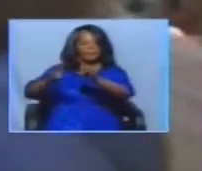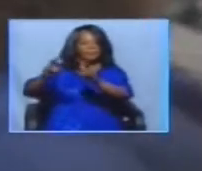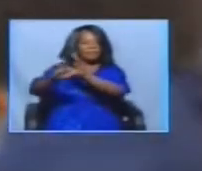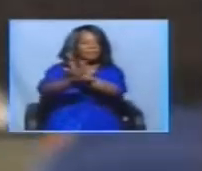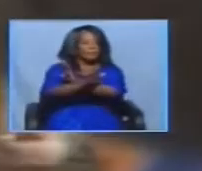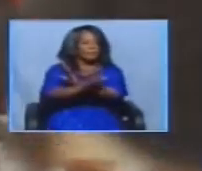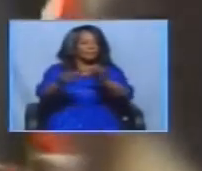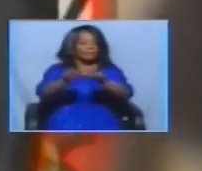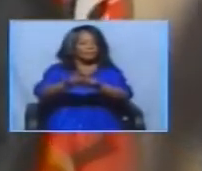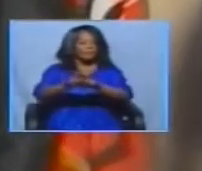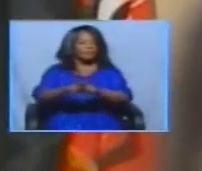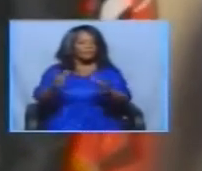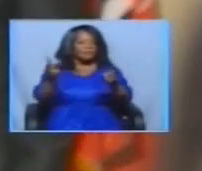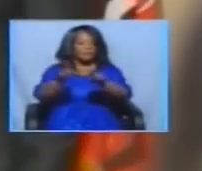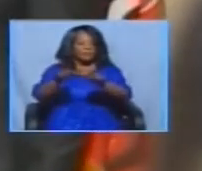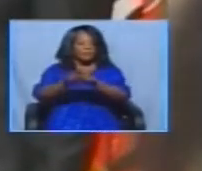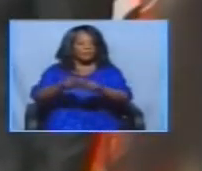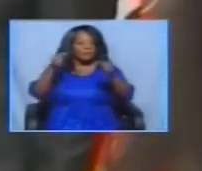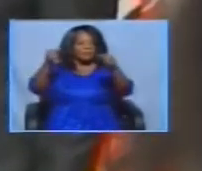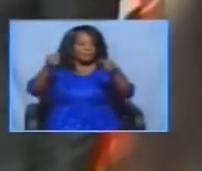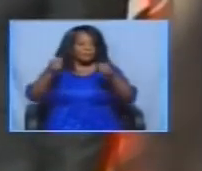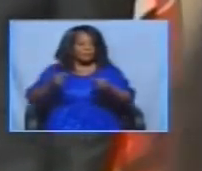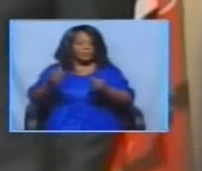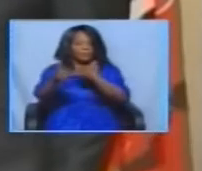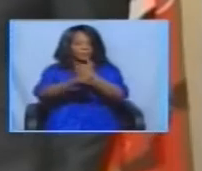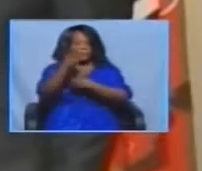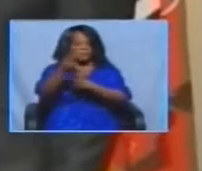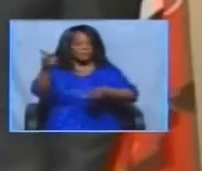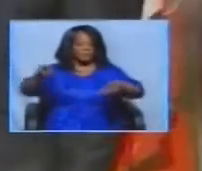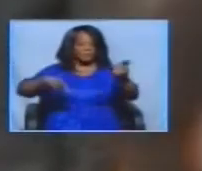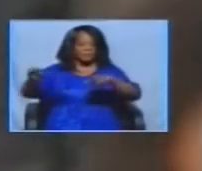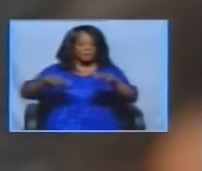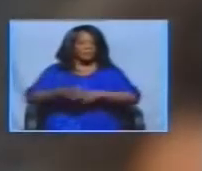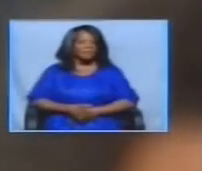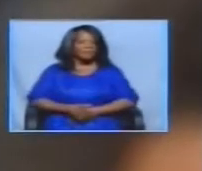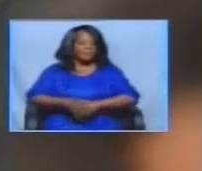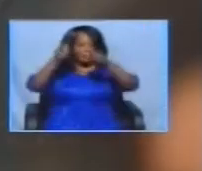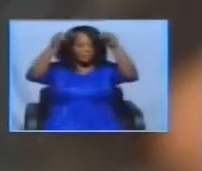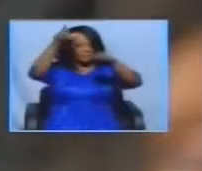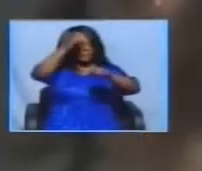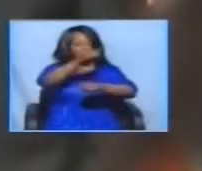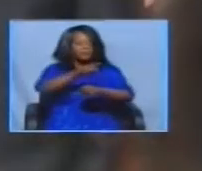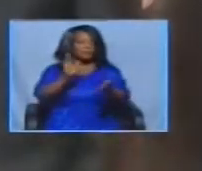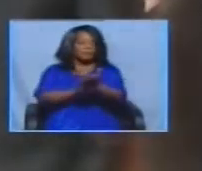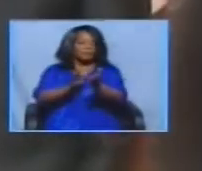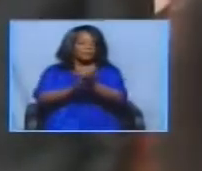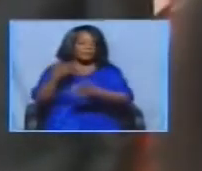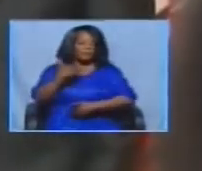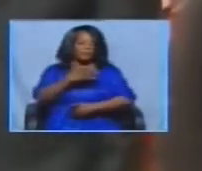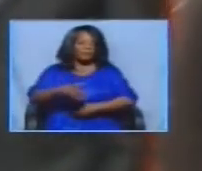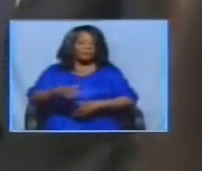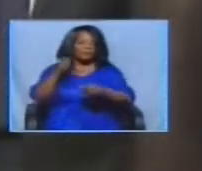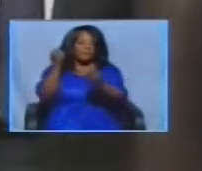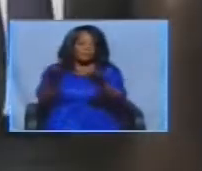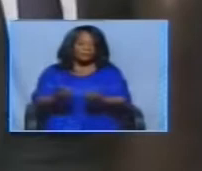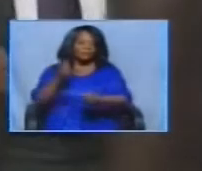will further cement the two countries' relationship. President Lungu also says government is grateful for the support China has shown towards